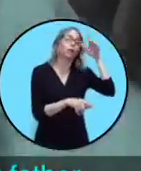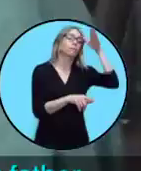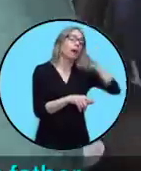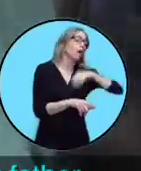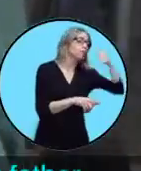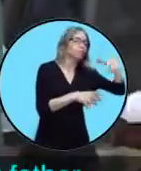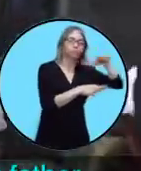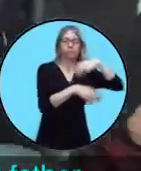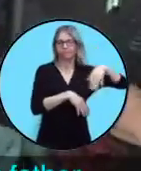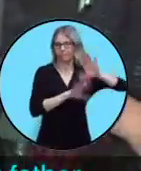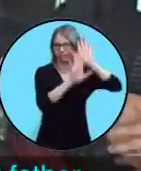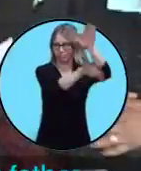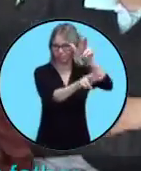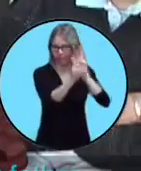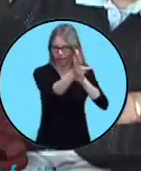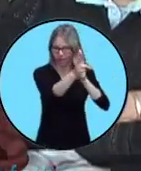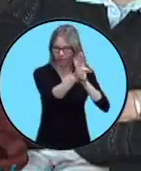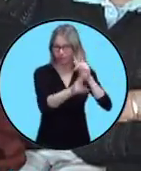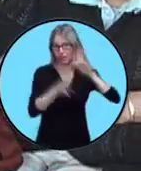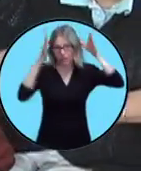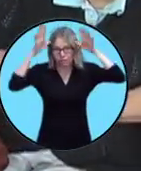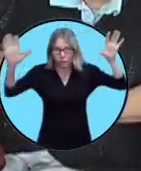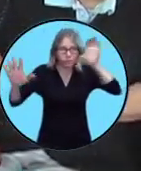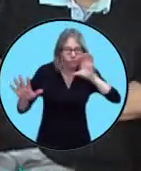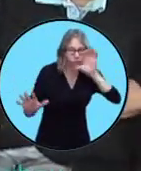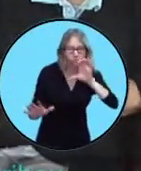my father and others had to try and